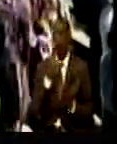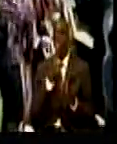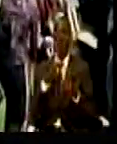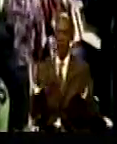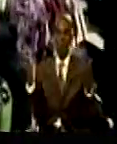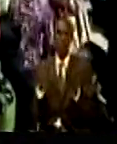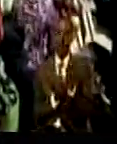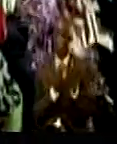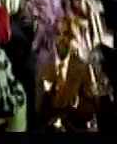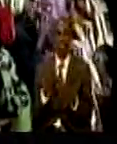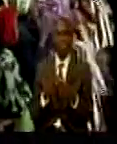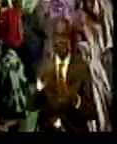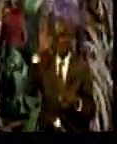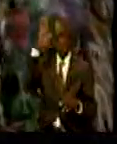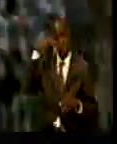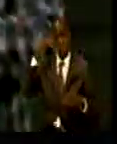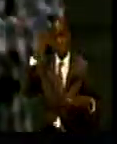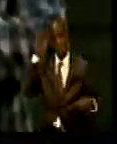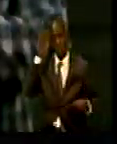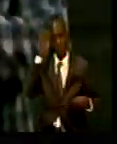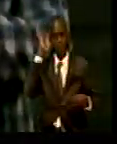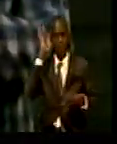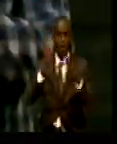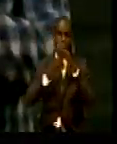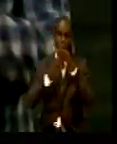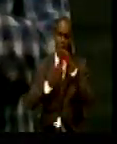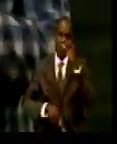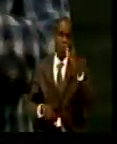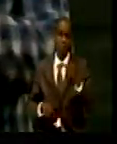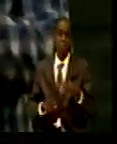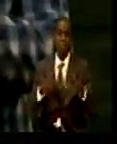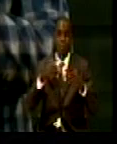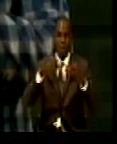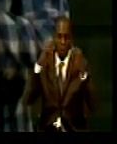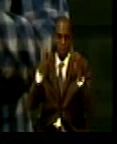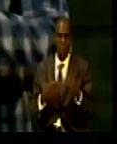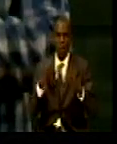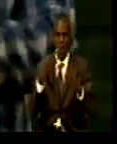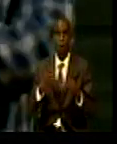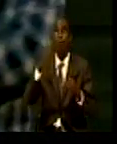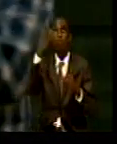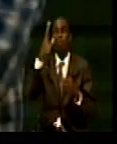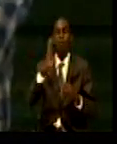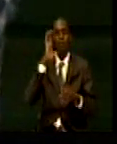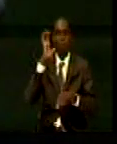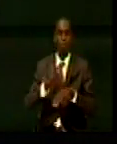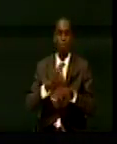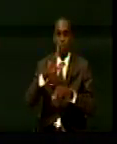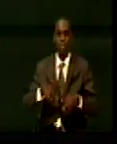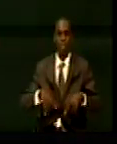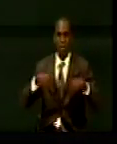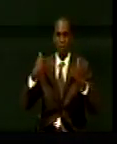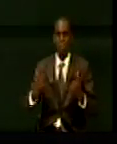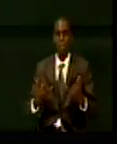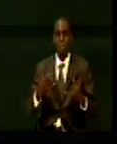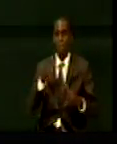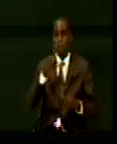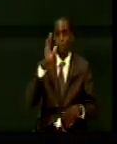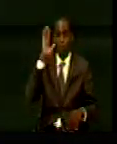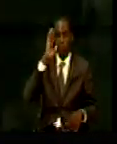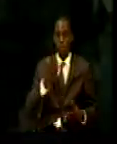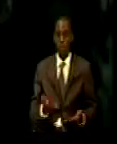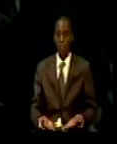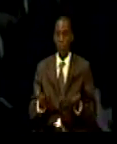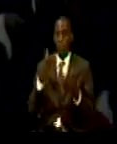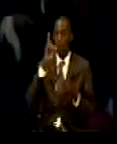Incurable diseases will go. The power of God will come upon your life now. Raise up one hand and lay your